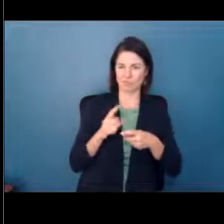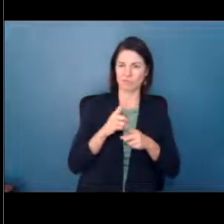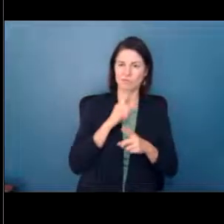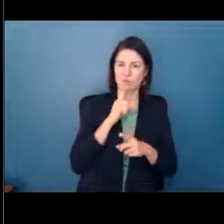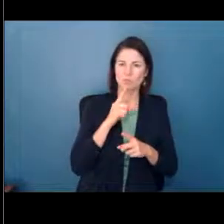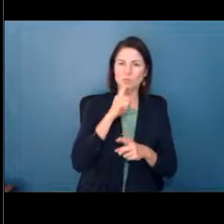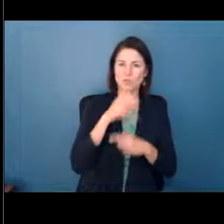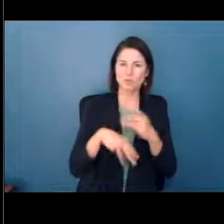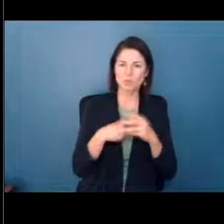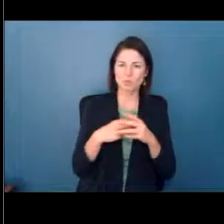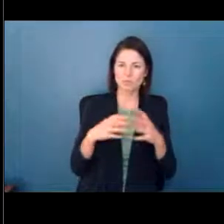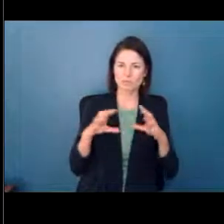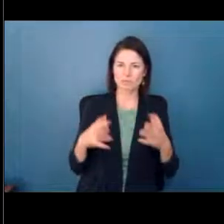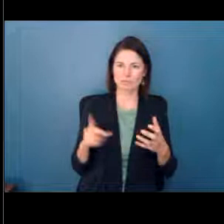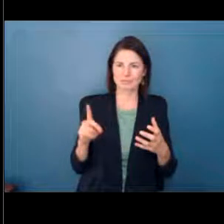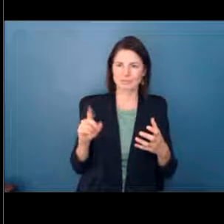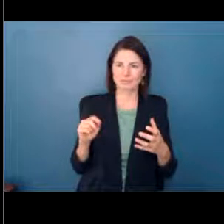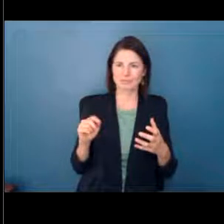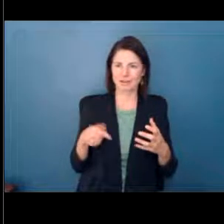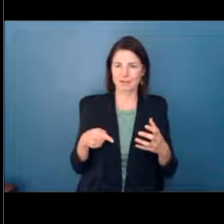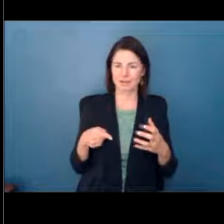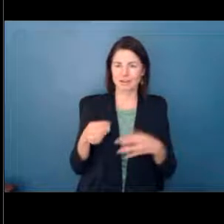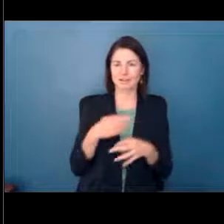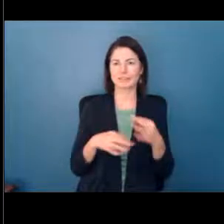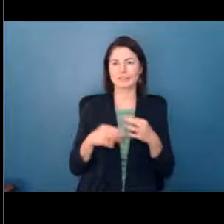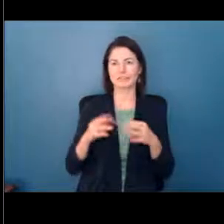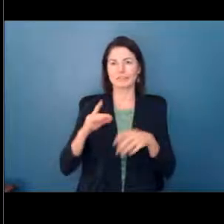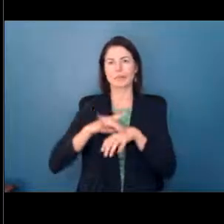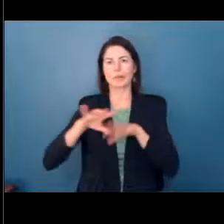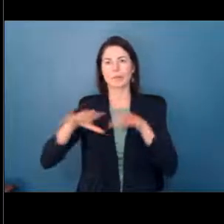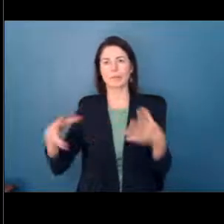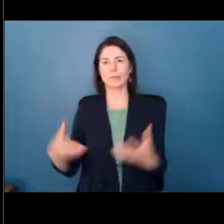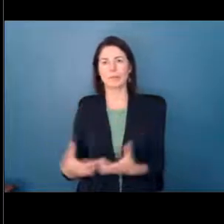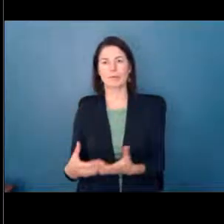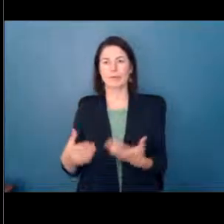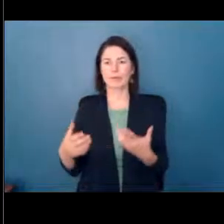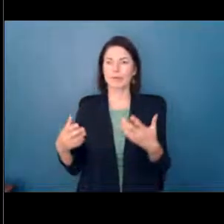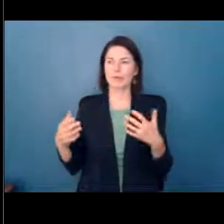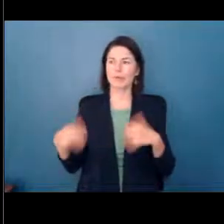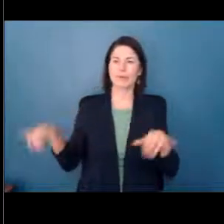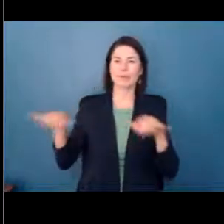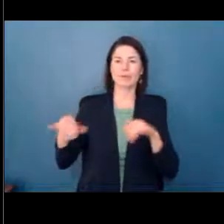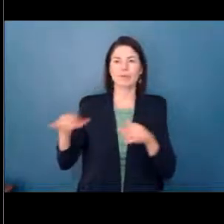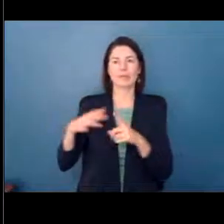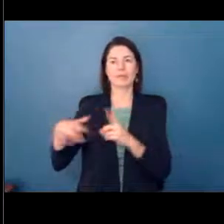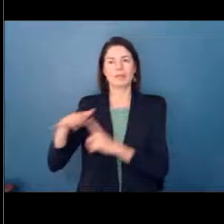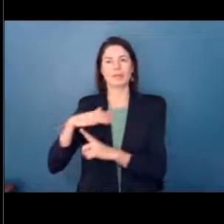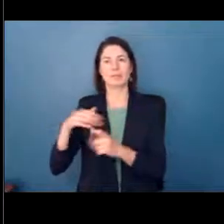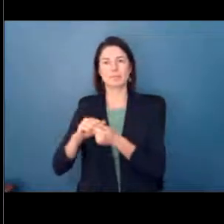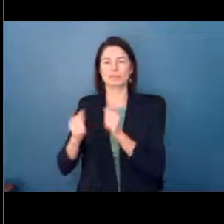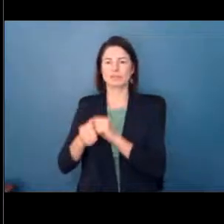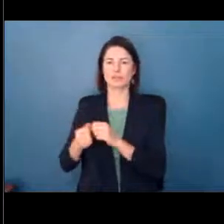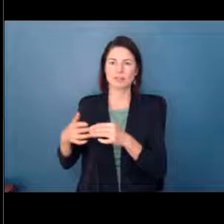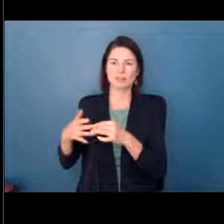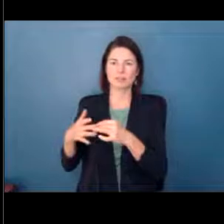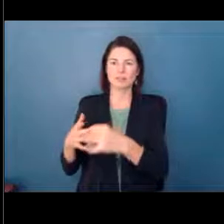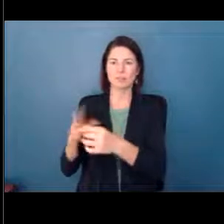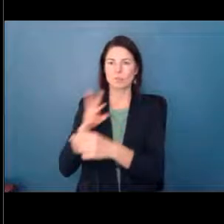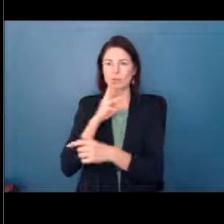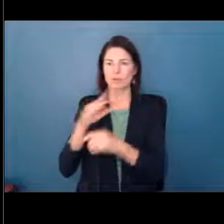set rather than global so-called eustatic climate change driven water